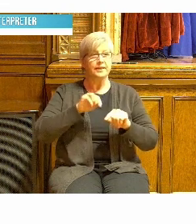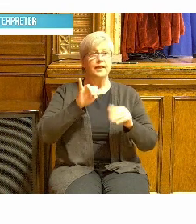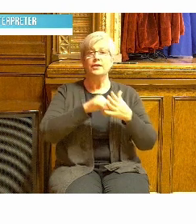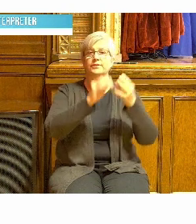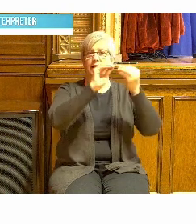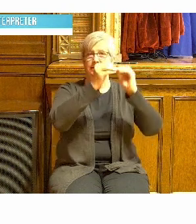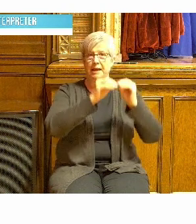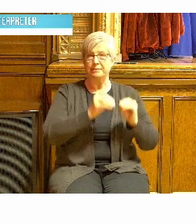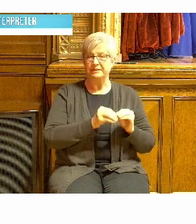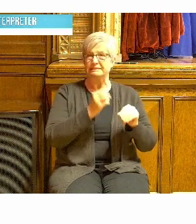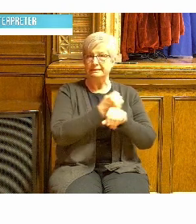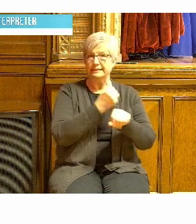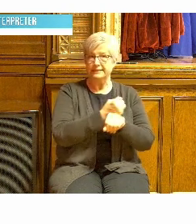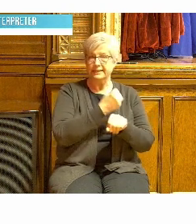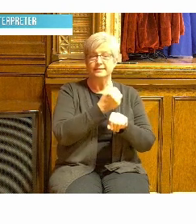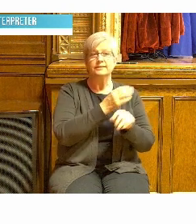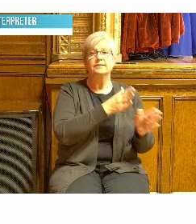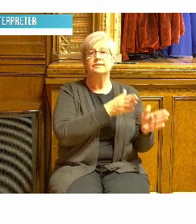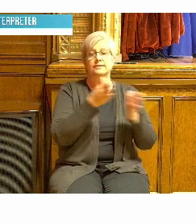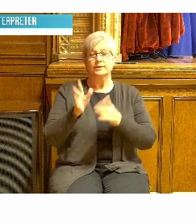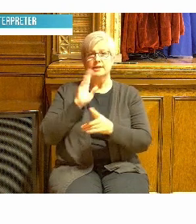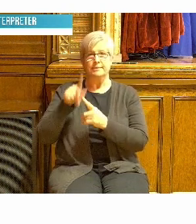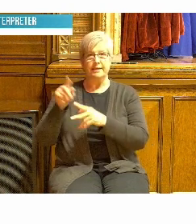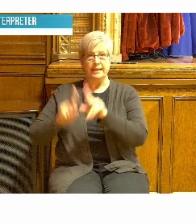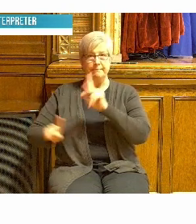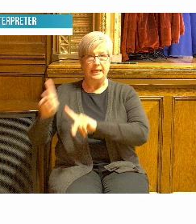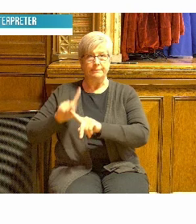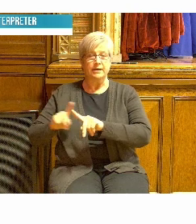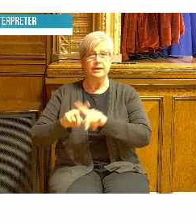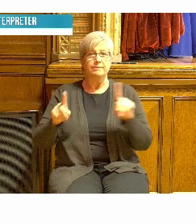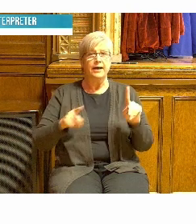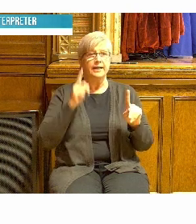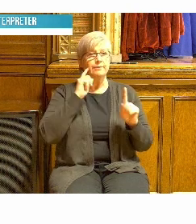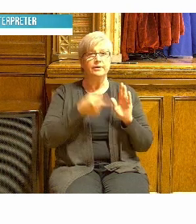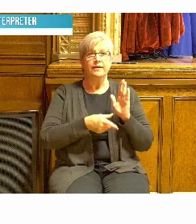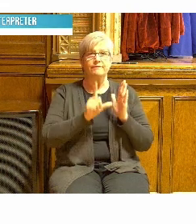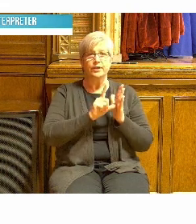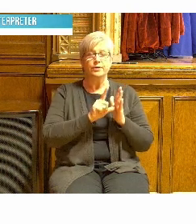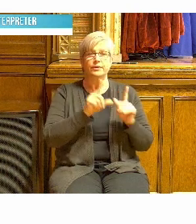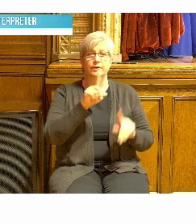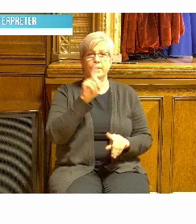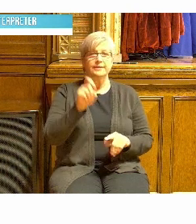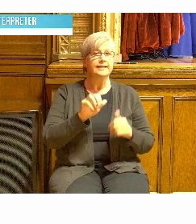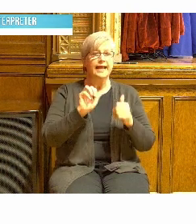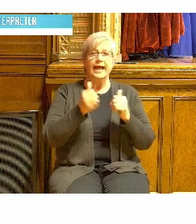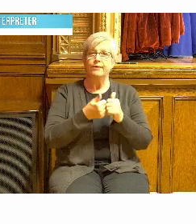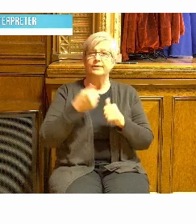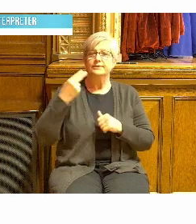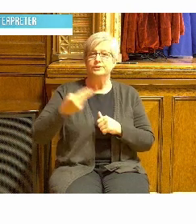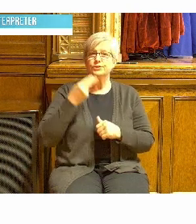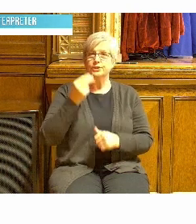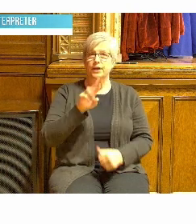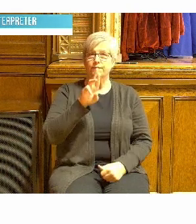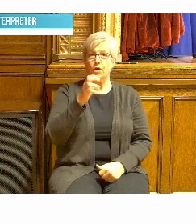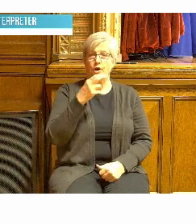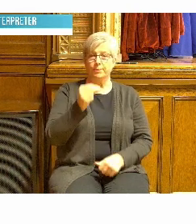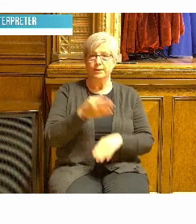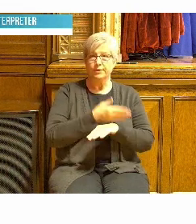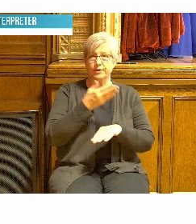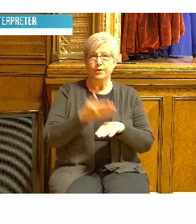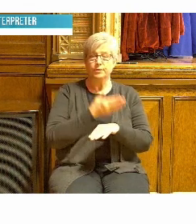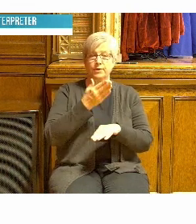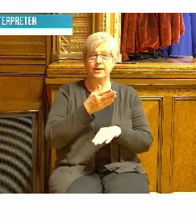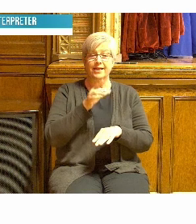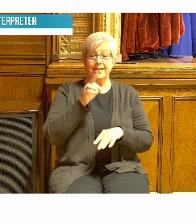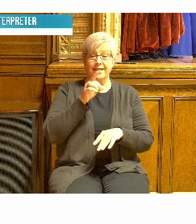numbers. In a second, we're going to talk about the people. But let's pause to review this inquiry question. How does the legacy of urban renewal inform our course of action today